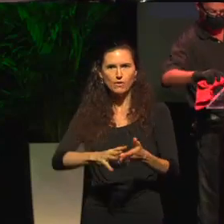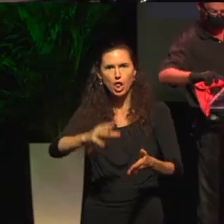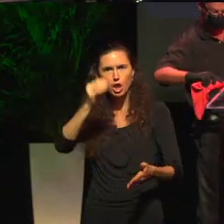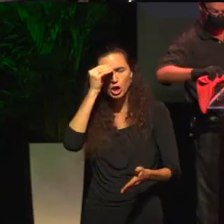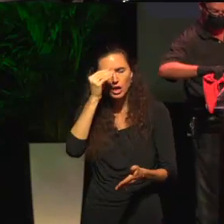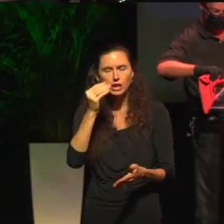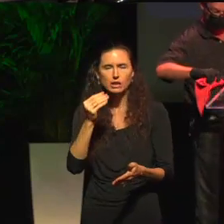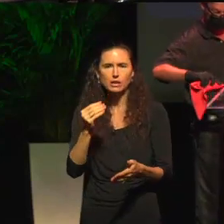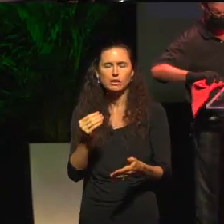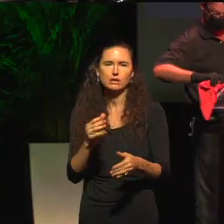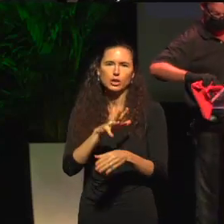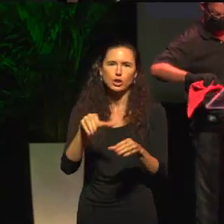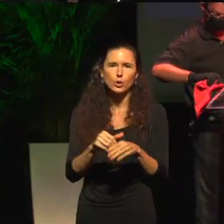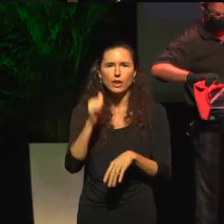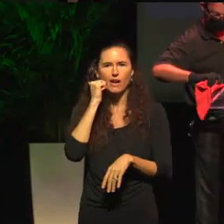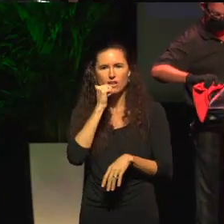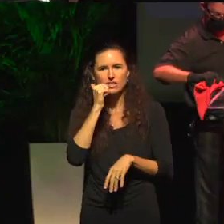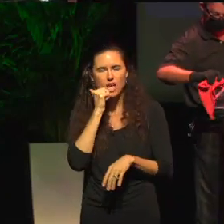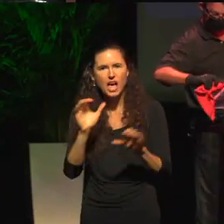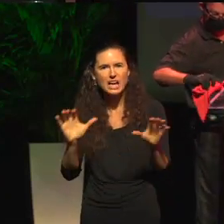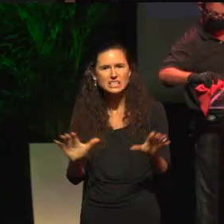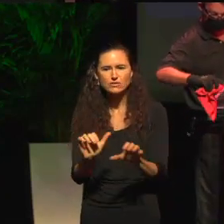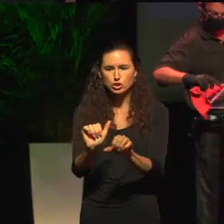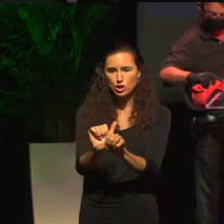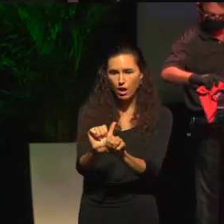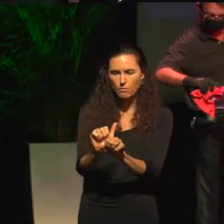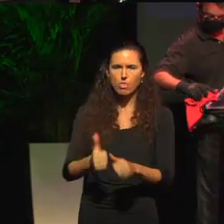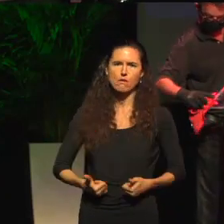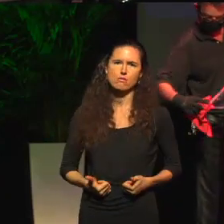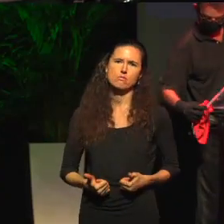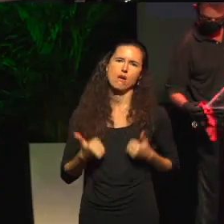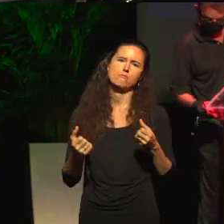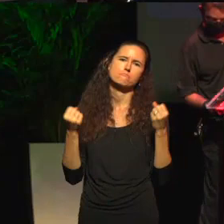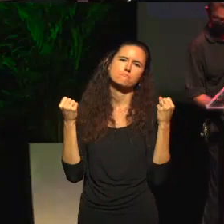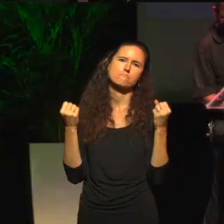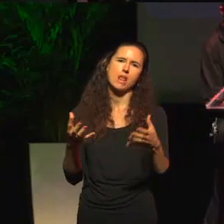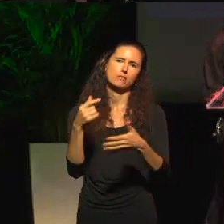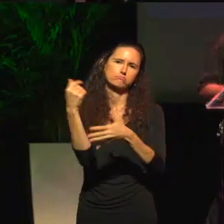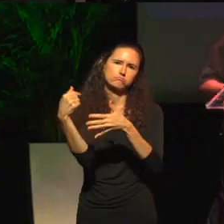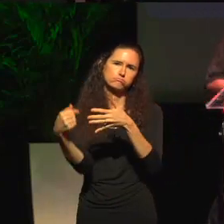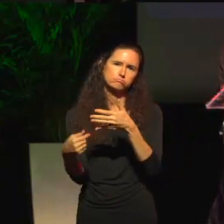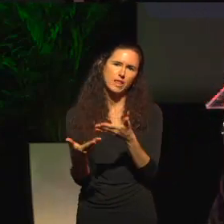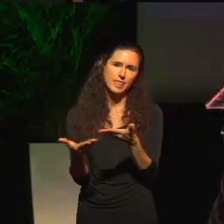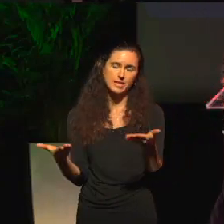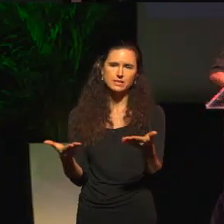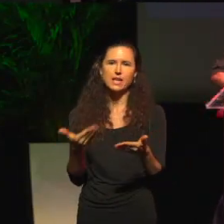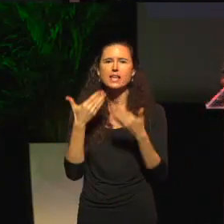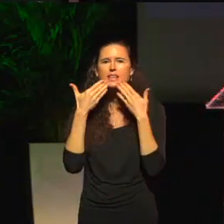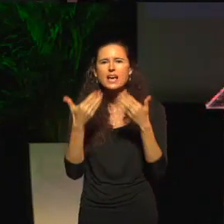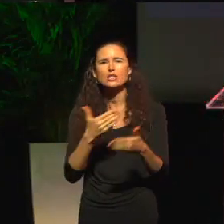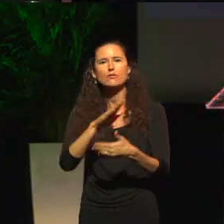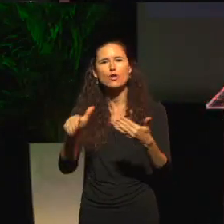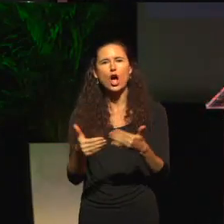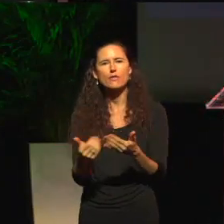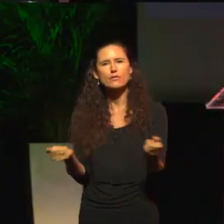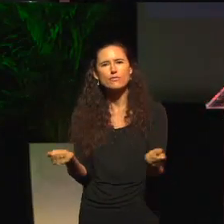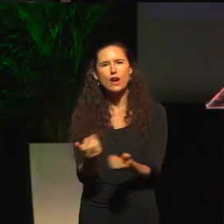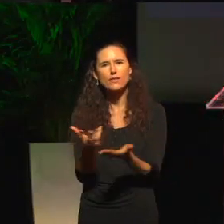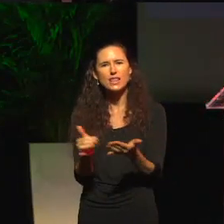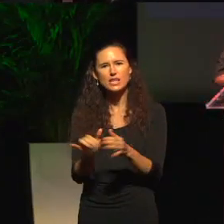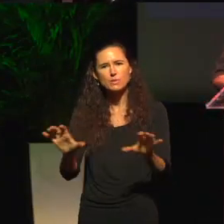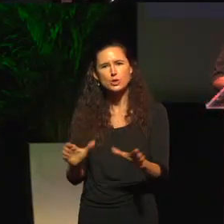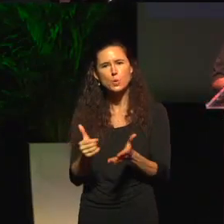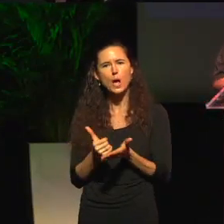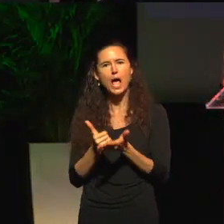they have to do, their daily activities, their job, and their life. Thanks for all of you for everything that you've been doing to help them